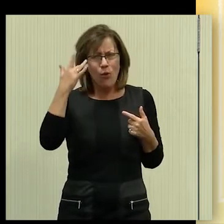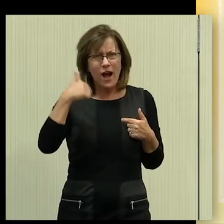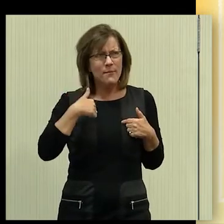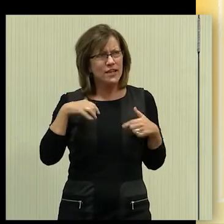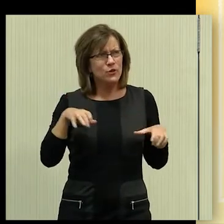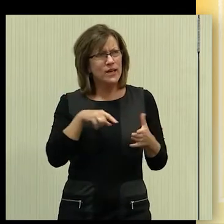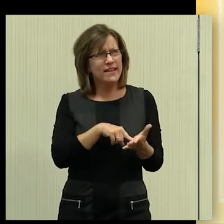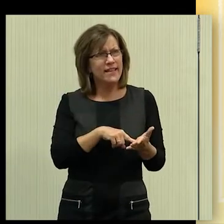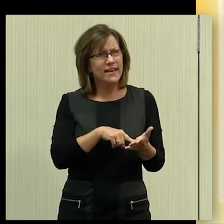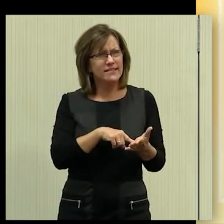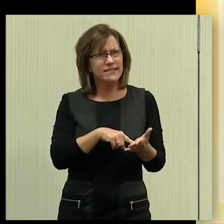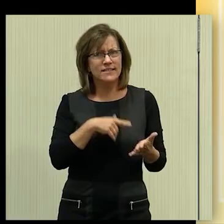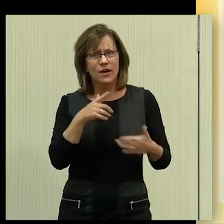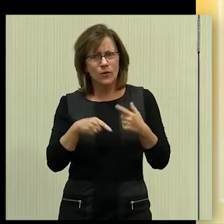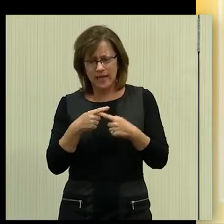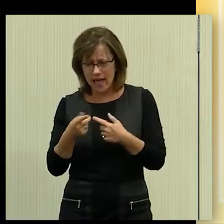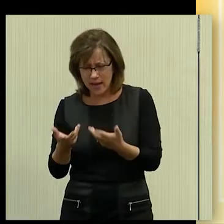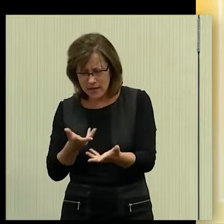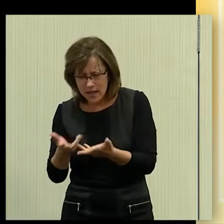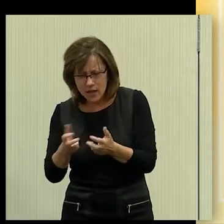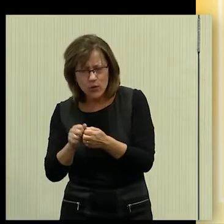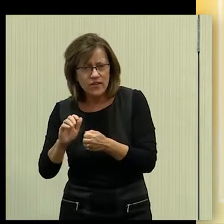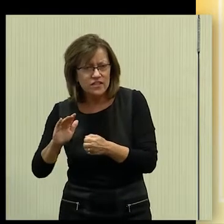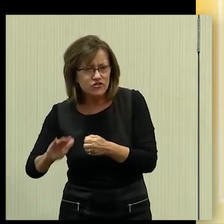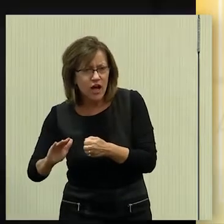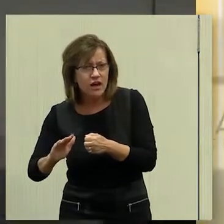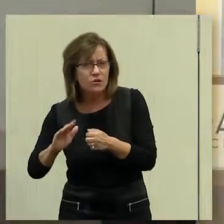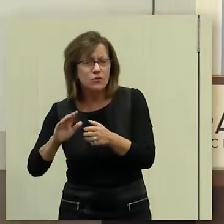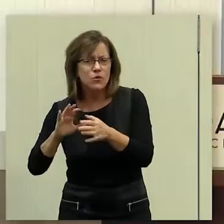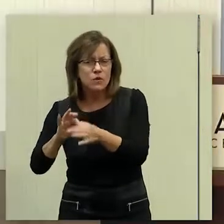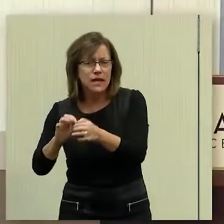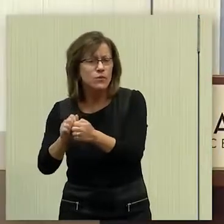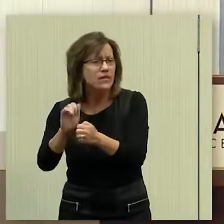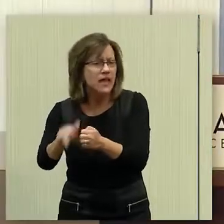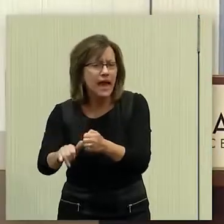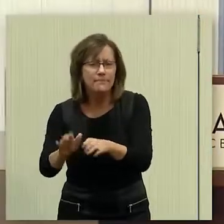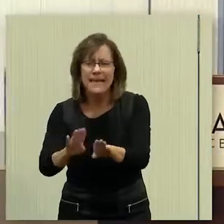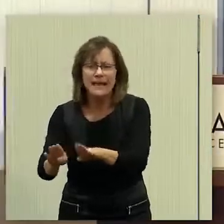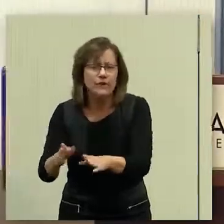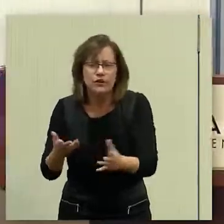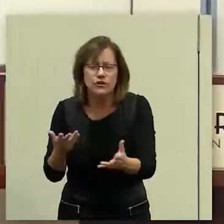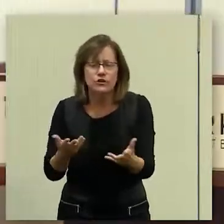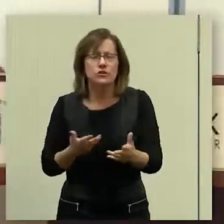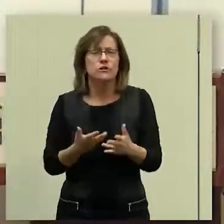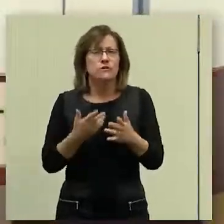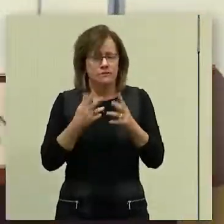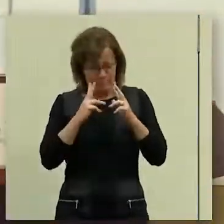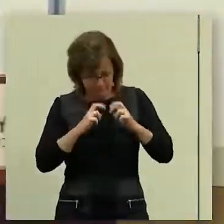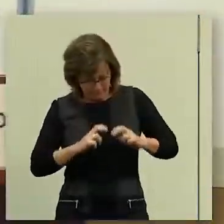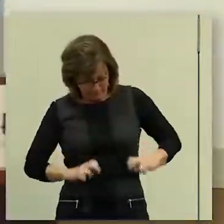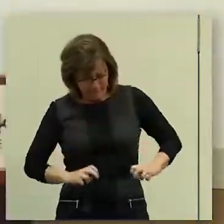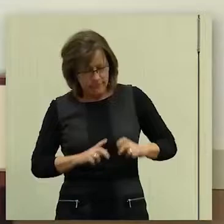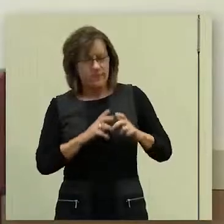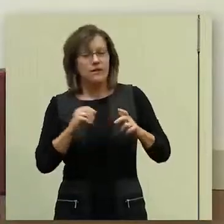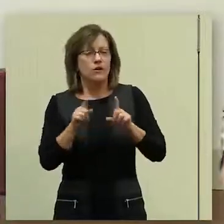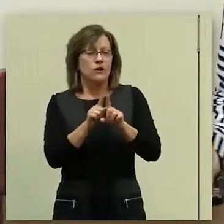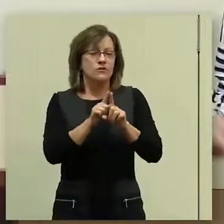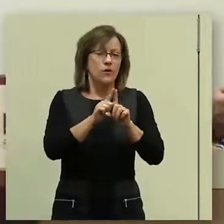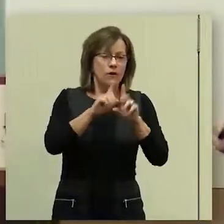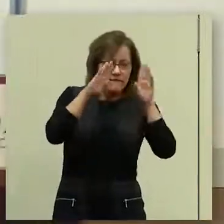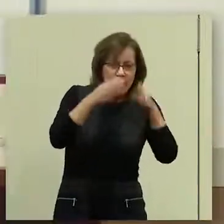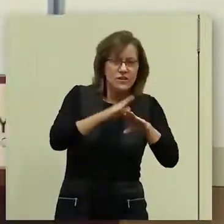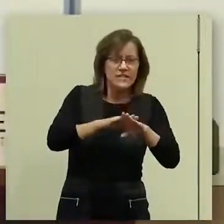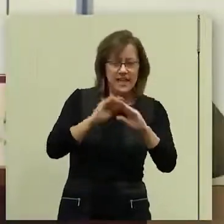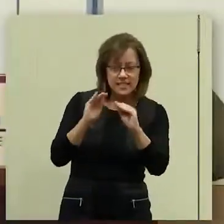I'm doing when I interact with this child around this, whatever this behavior is? And then we need to really focus too on teaching so that we